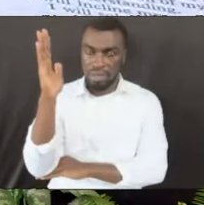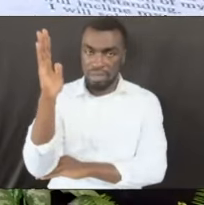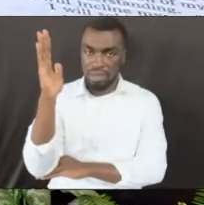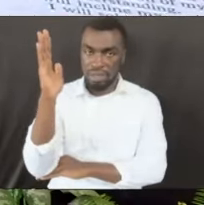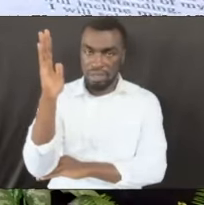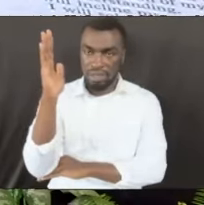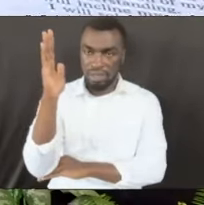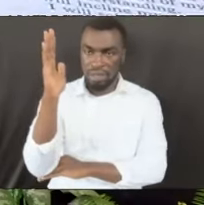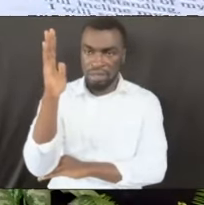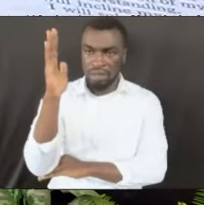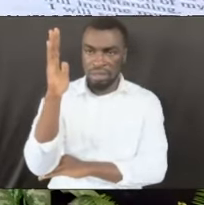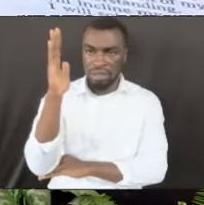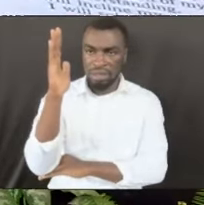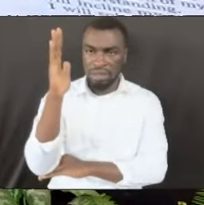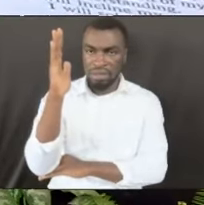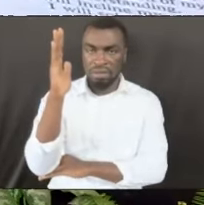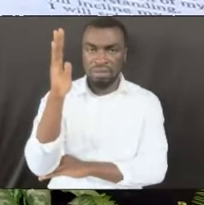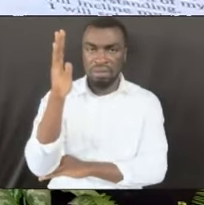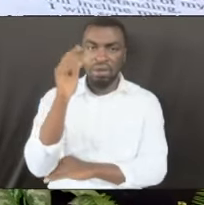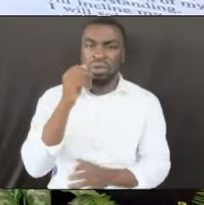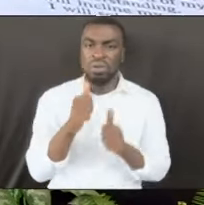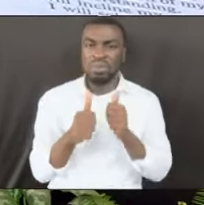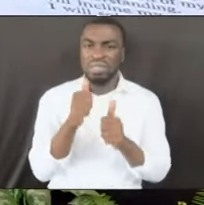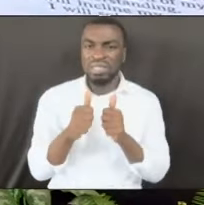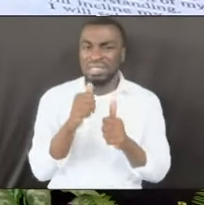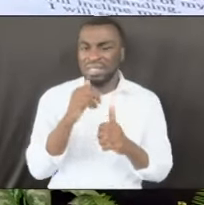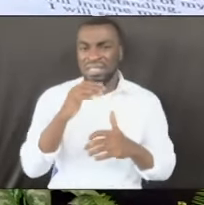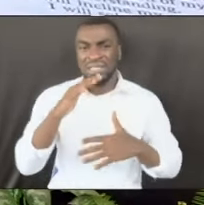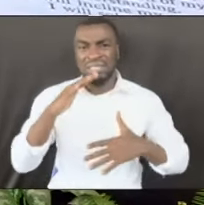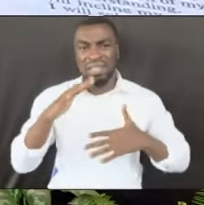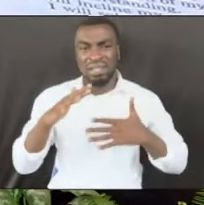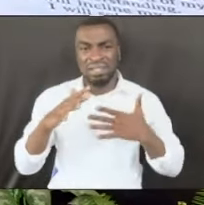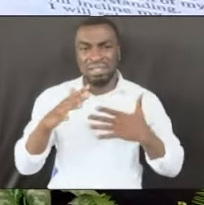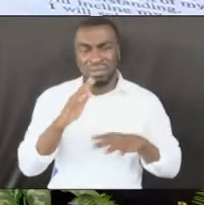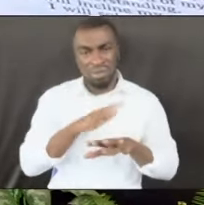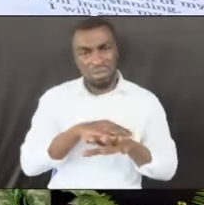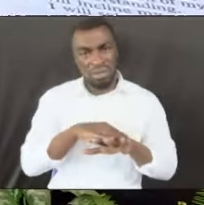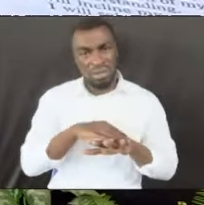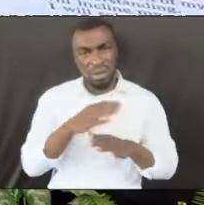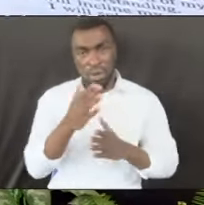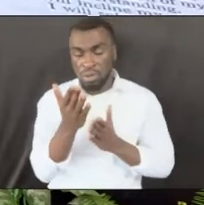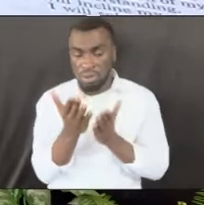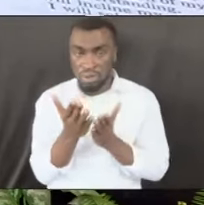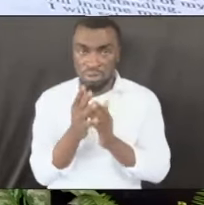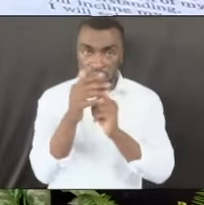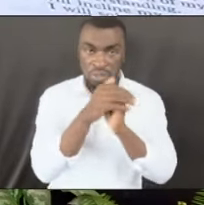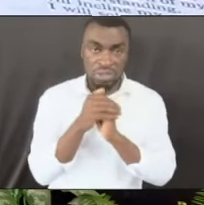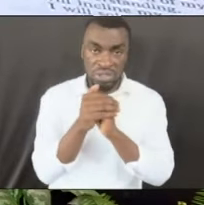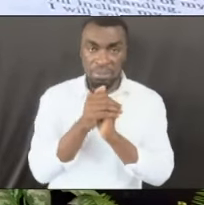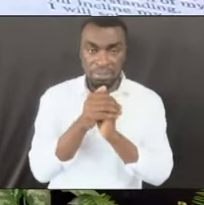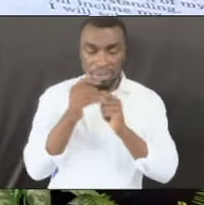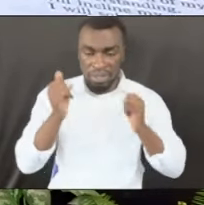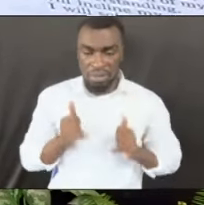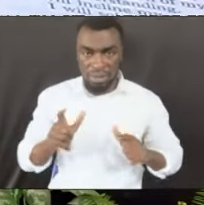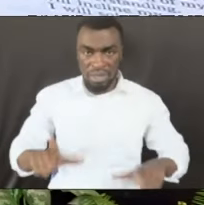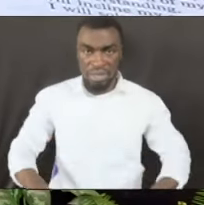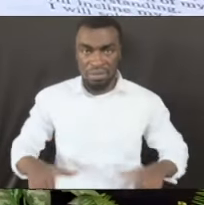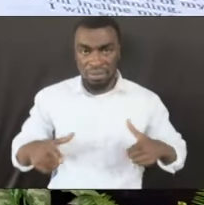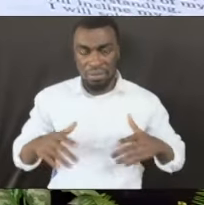Which is more pleasant, to worship here in Newlife or to worship in Lenana?